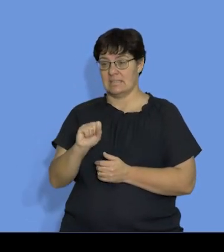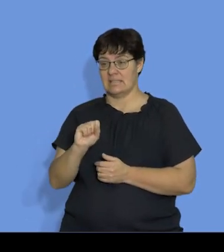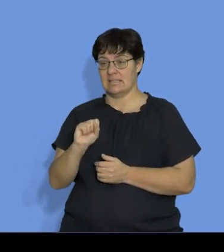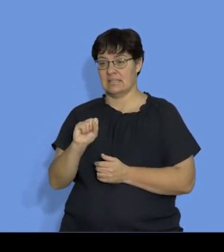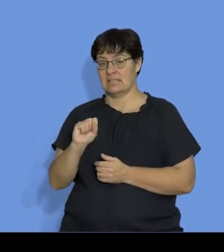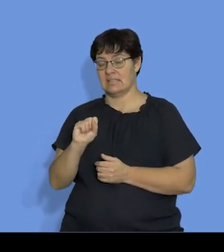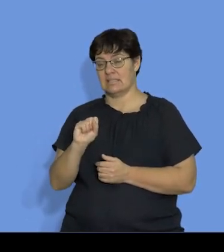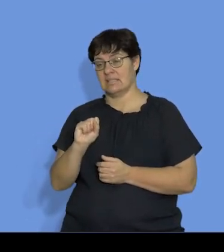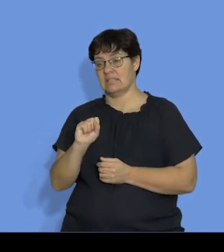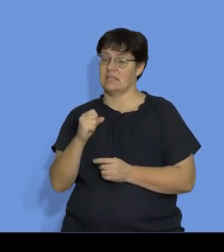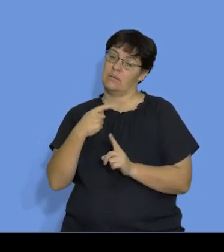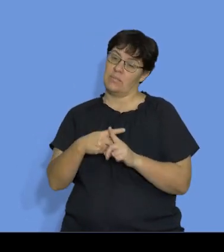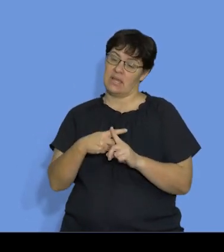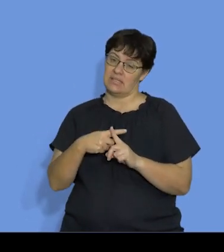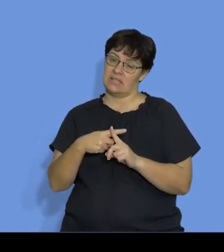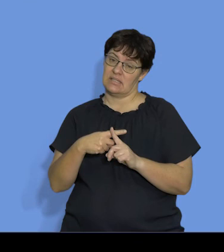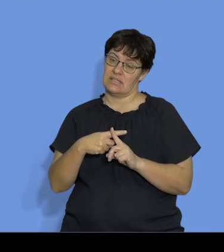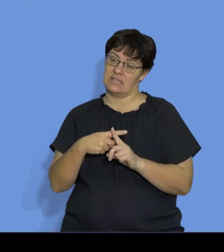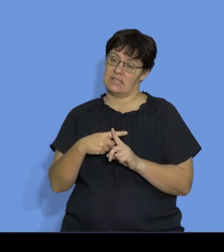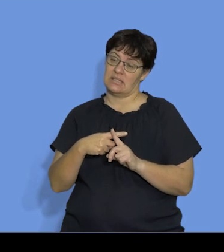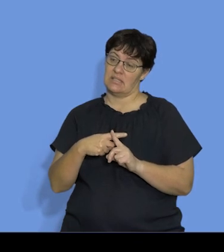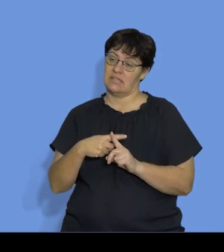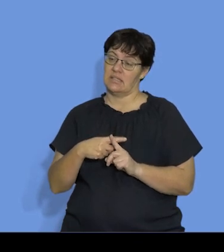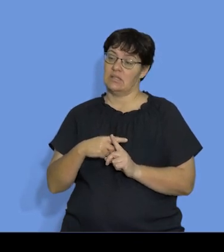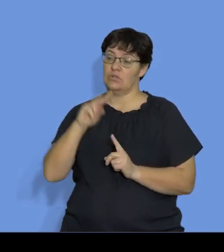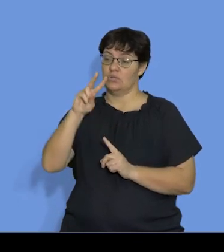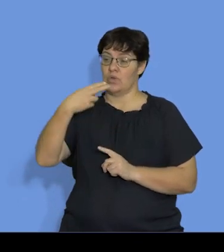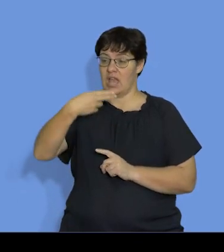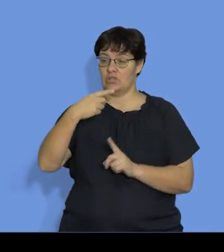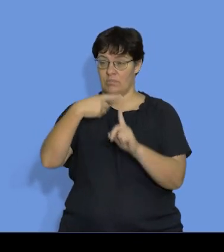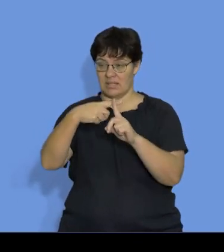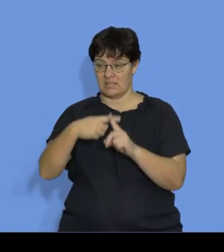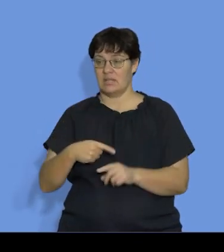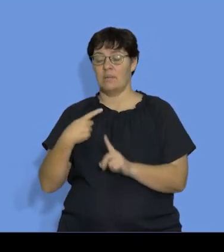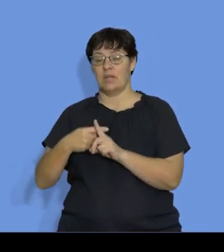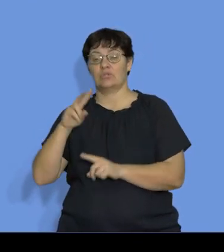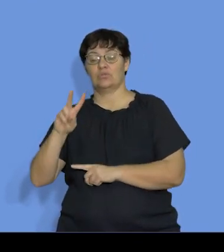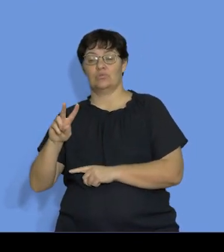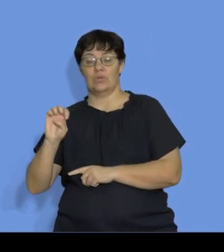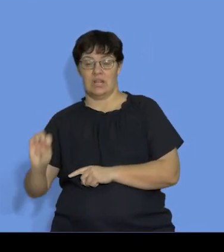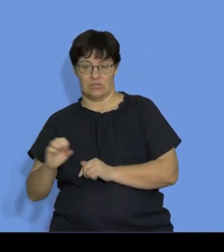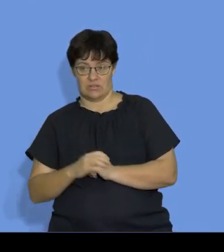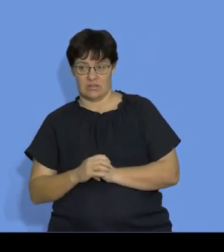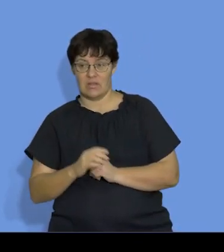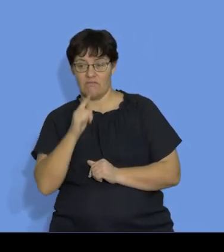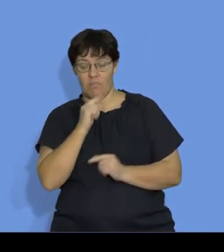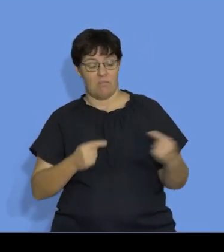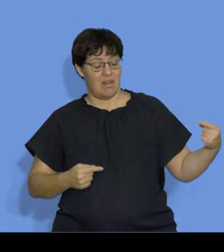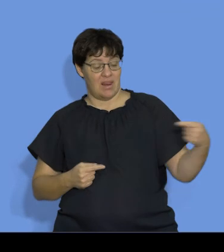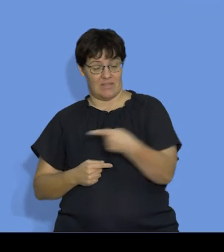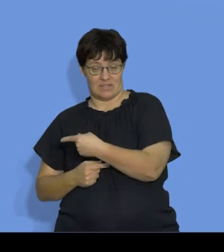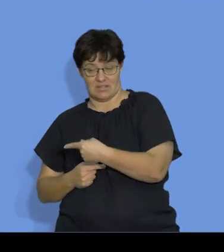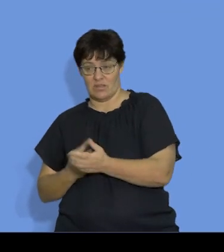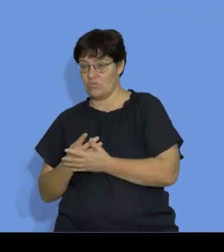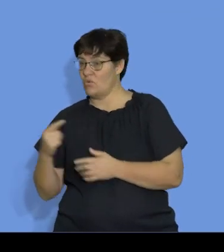plus hydrogen ions, plus 2 electrons. Take note, the arrow goes from left to right. It's no longer the